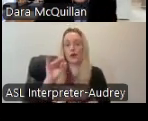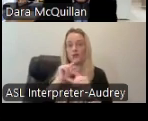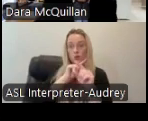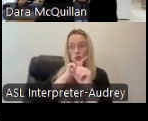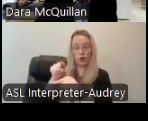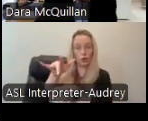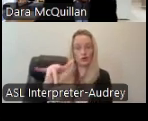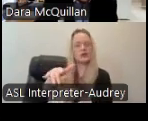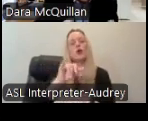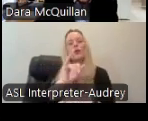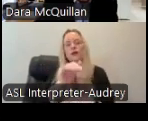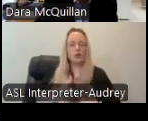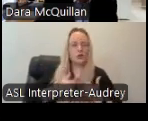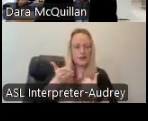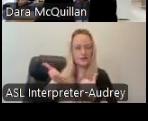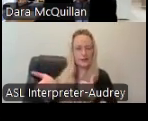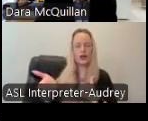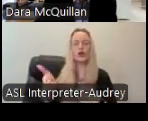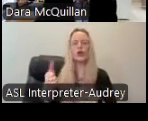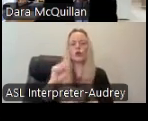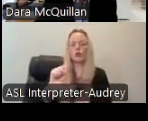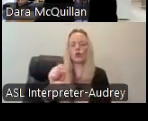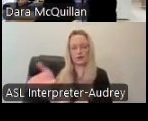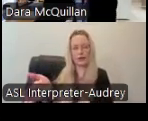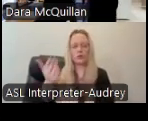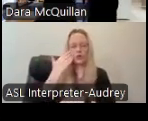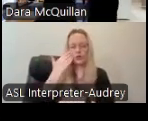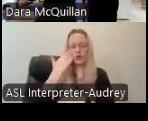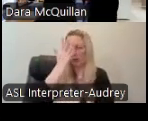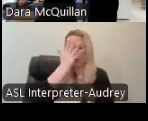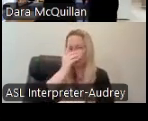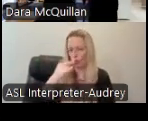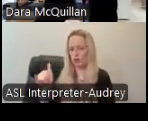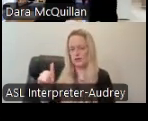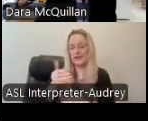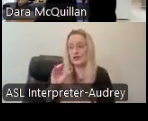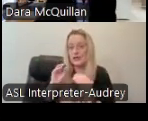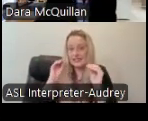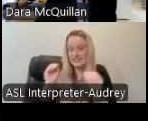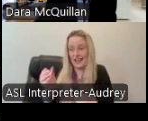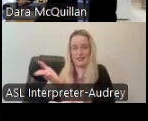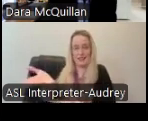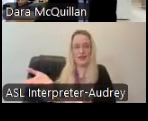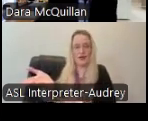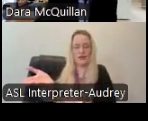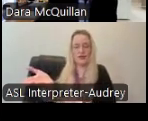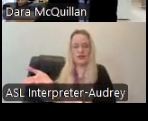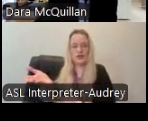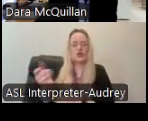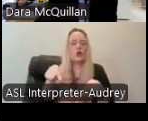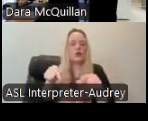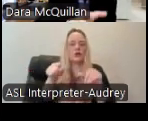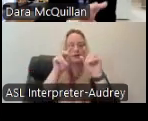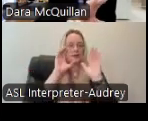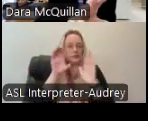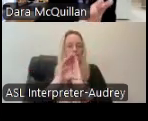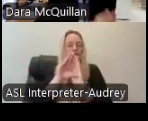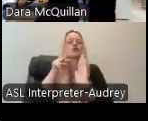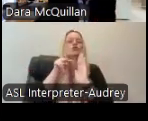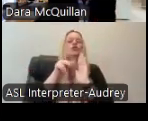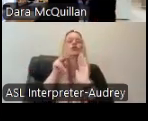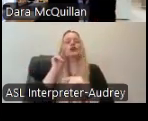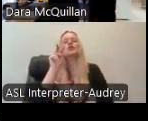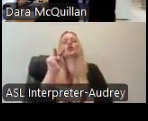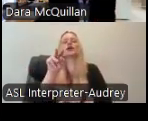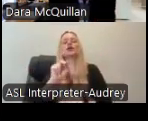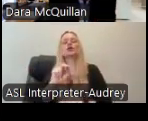live and work in the neighborhood, we know exactly what it looks like, there's literally nothing there. This is a view looking northwest, and you can see